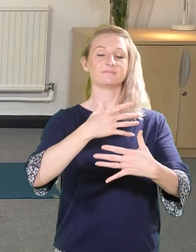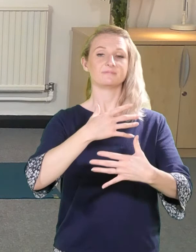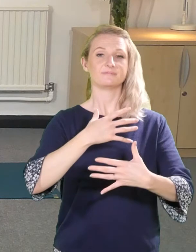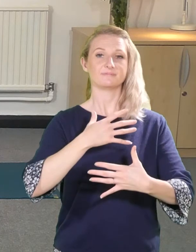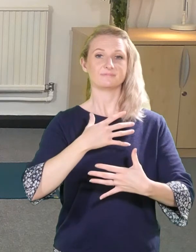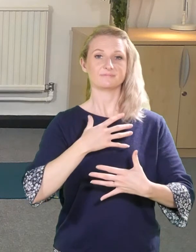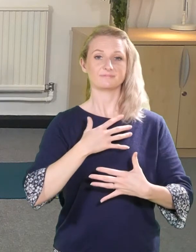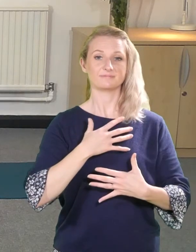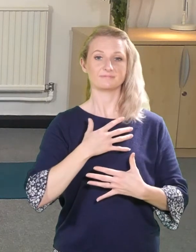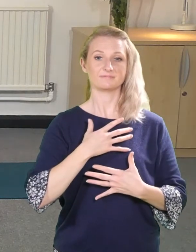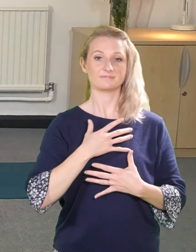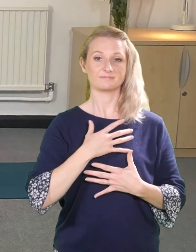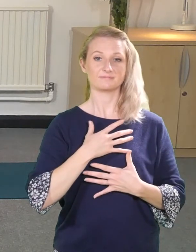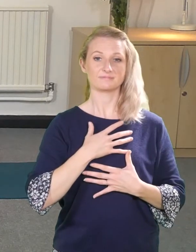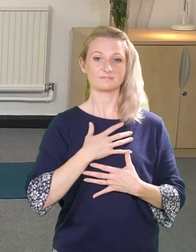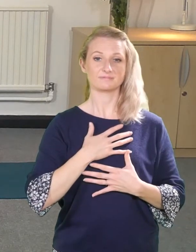Exhale.